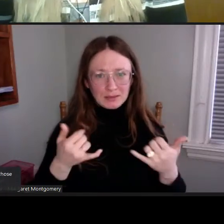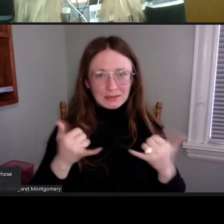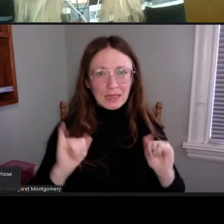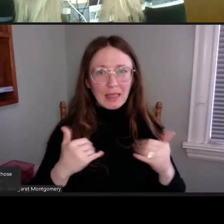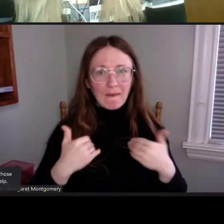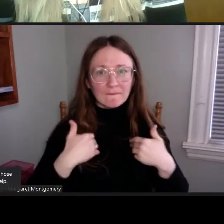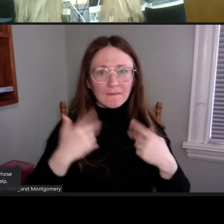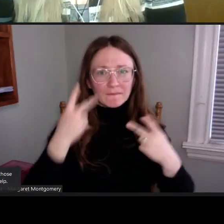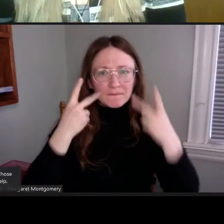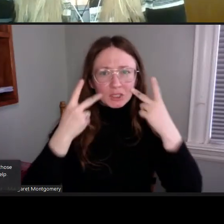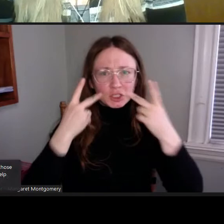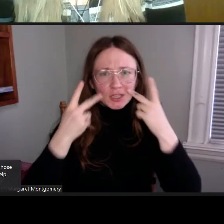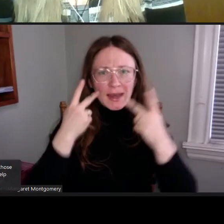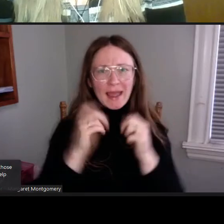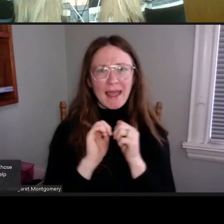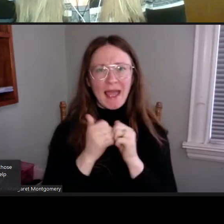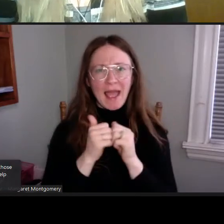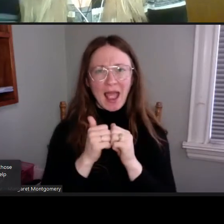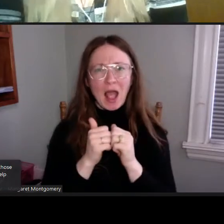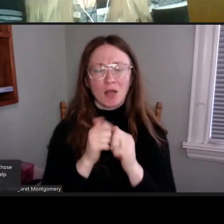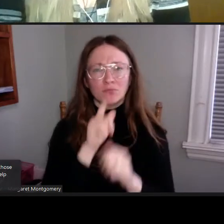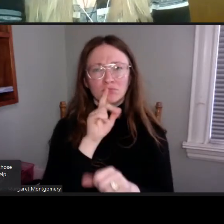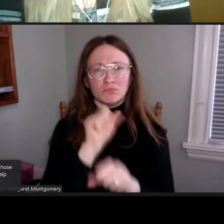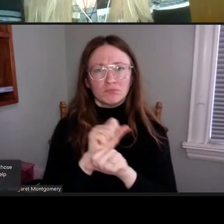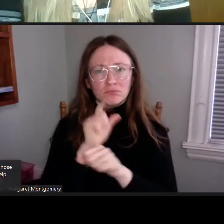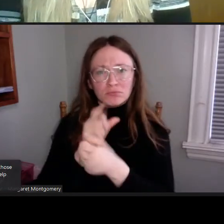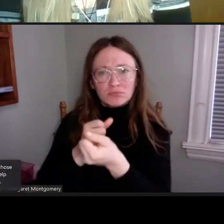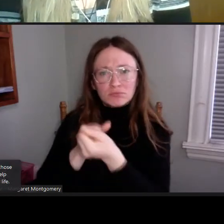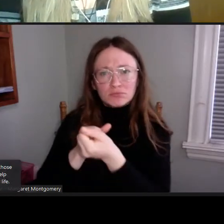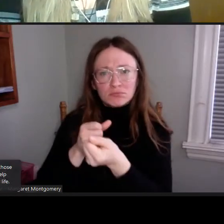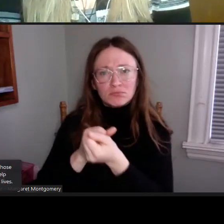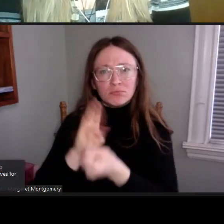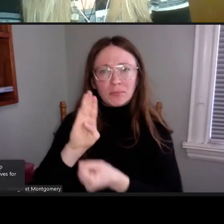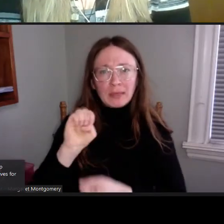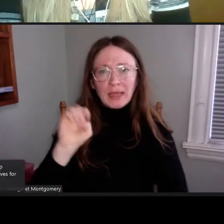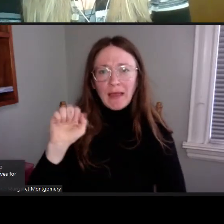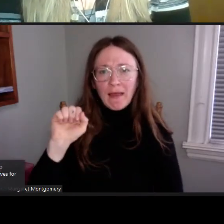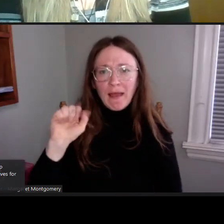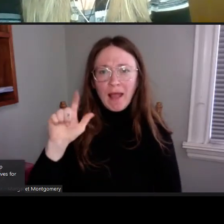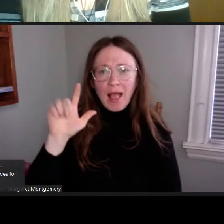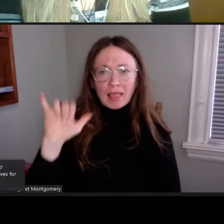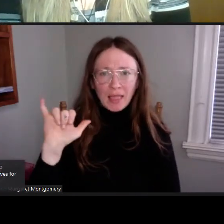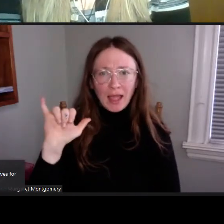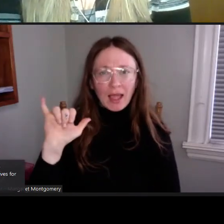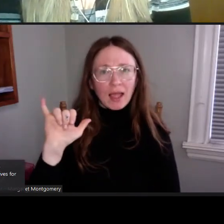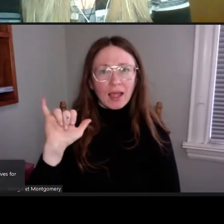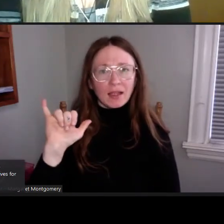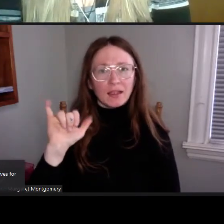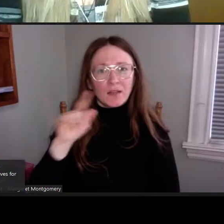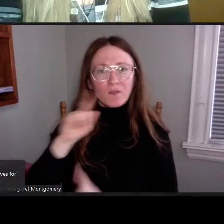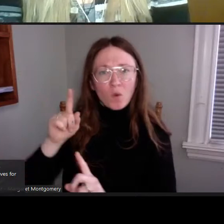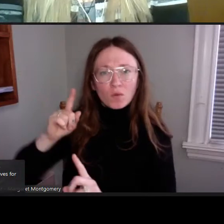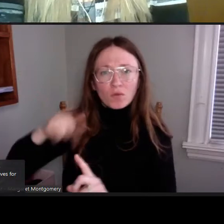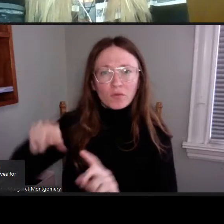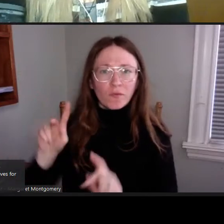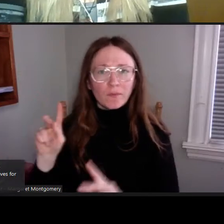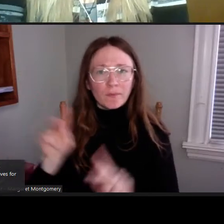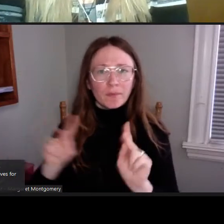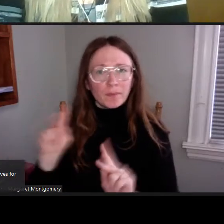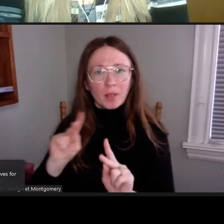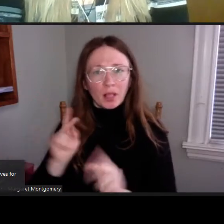allies and help advocate in the community or our daily lives for individuals who are blind?